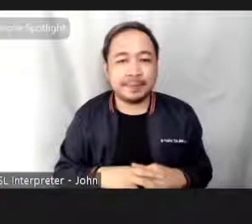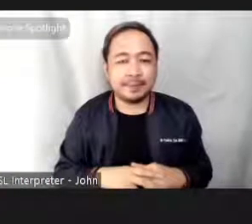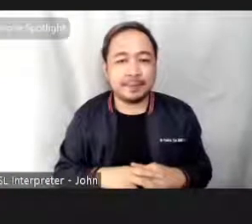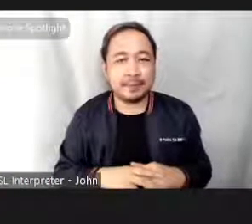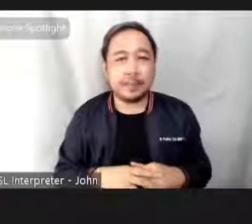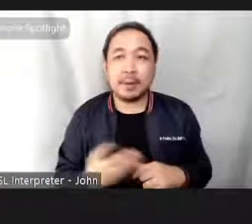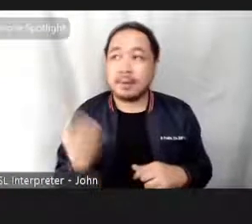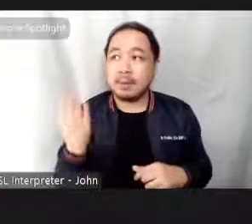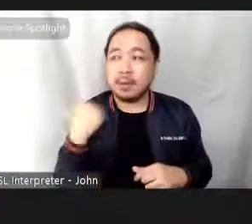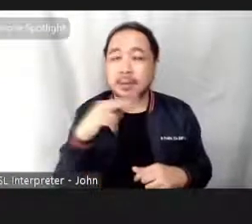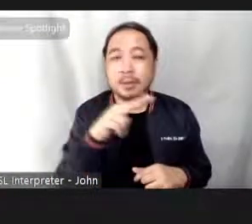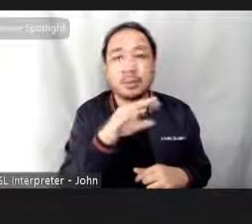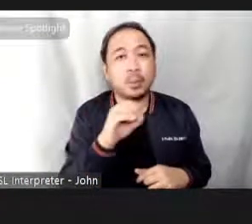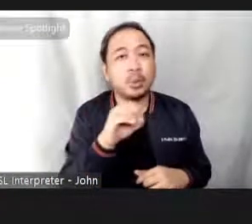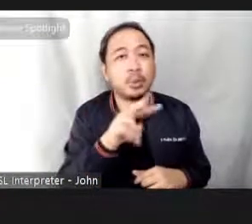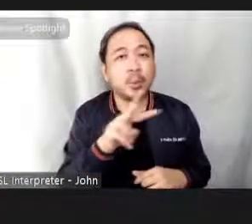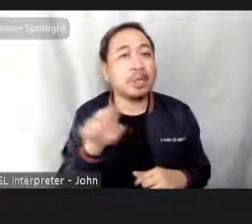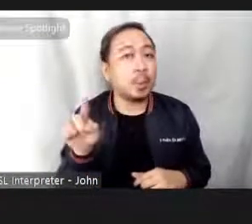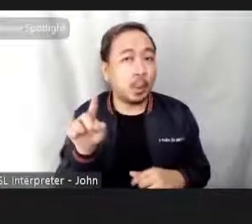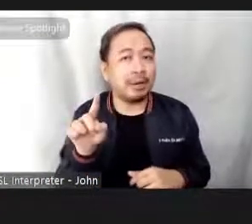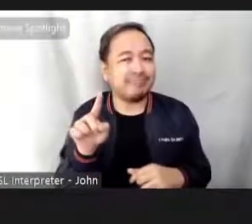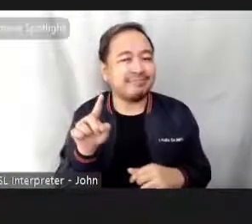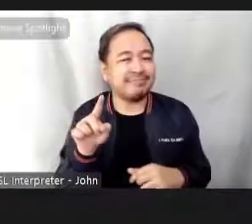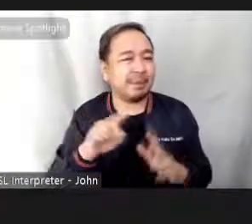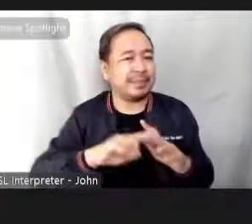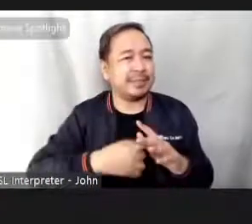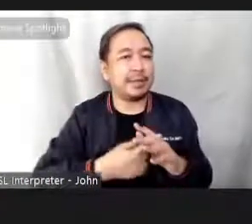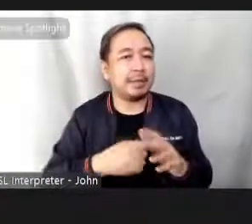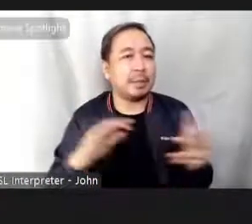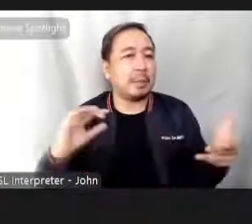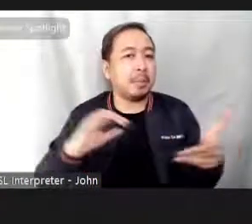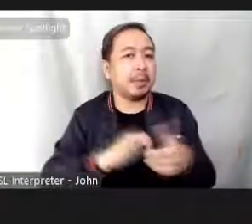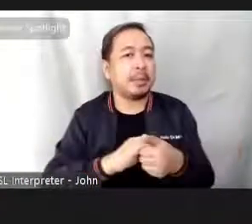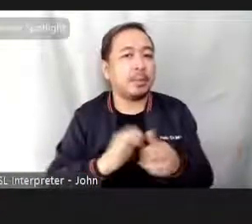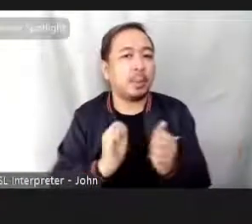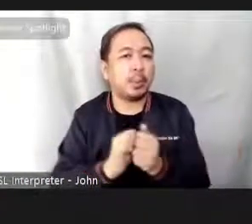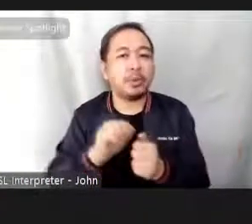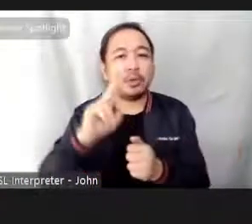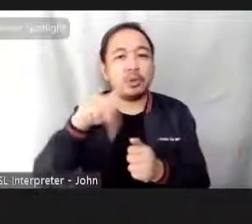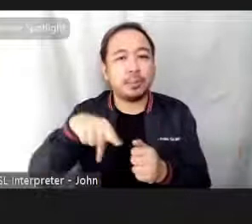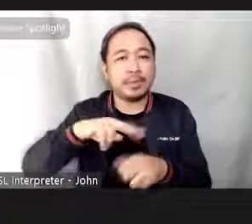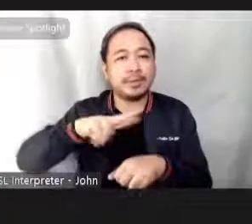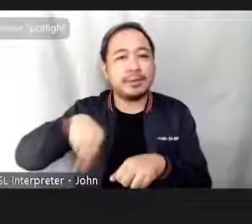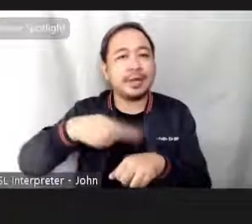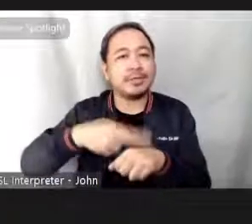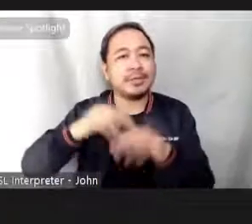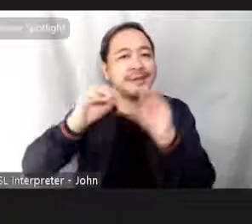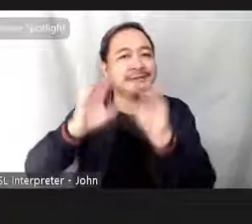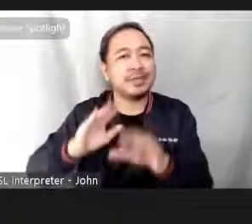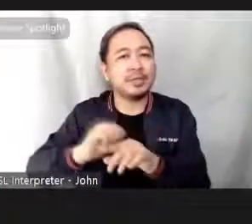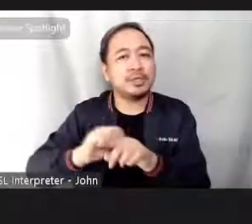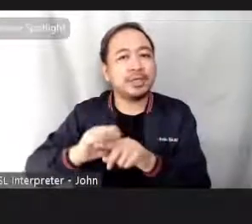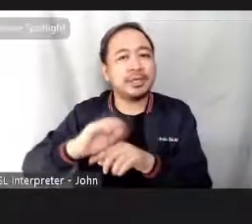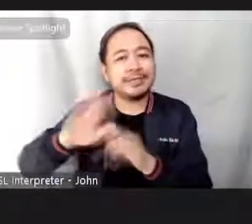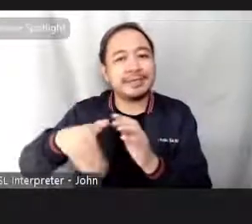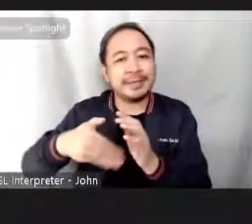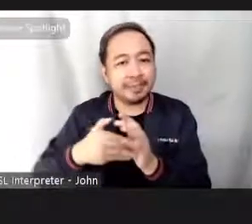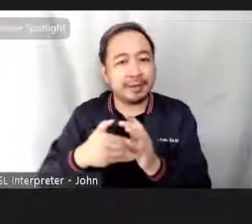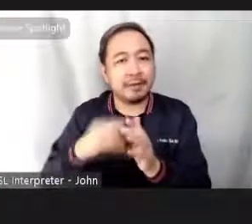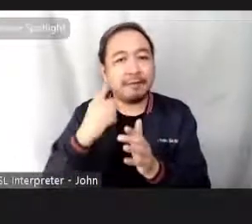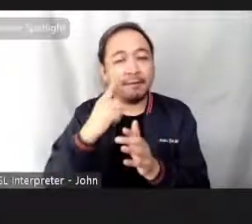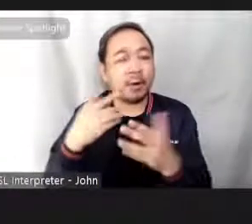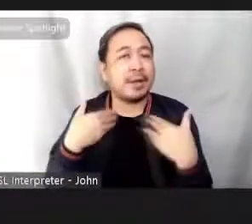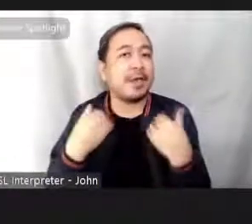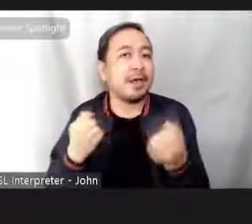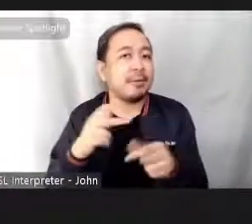In early 2021, a partnership with the UP National Teacher Training Center for the Health Professions was forged